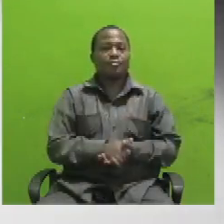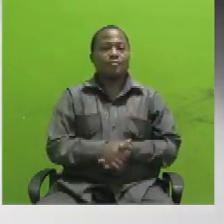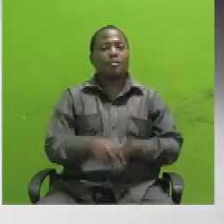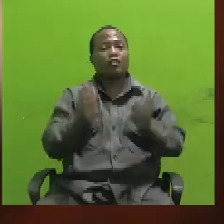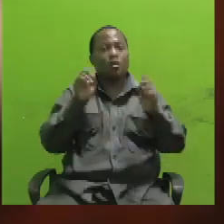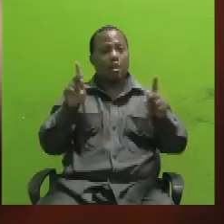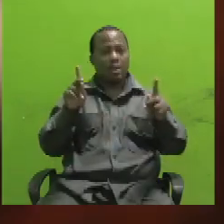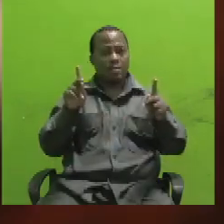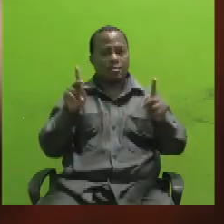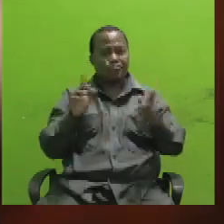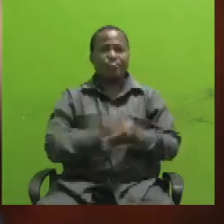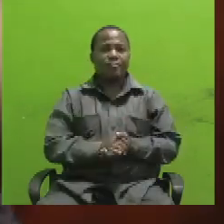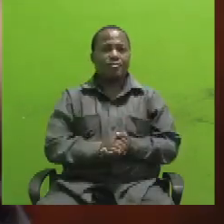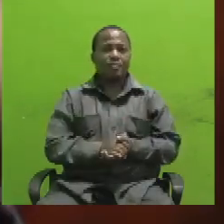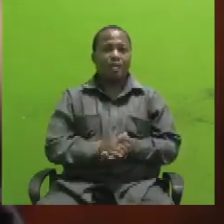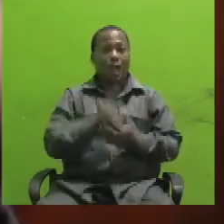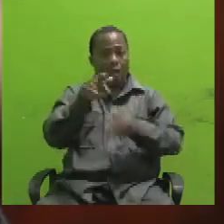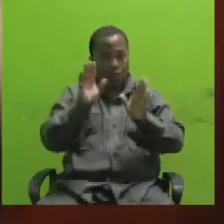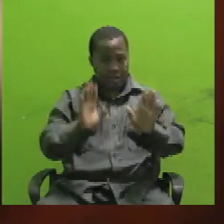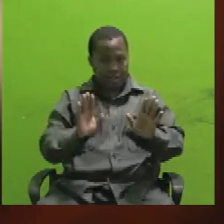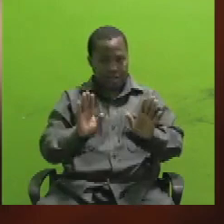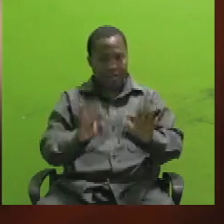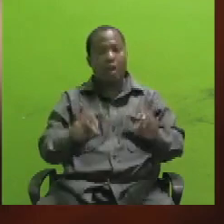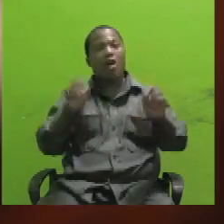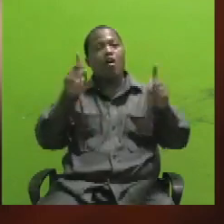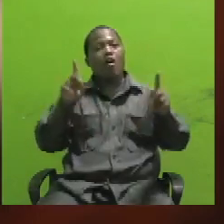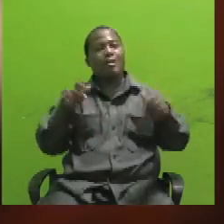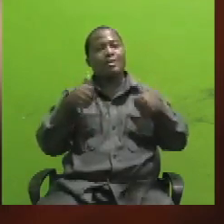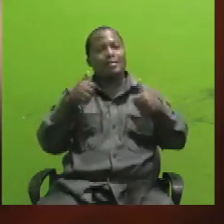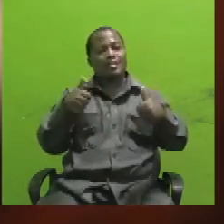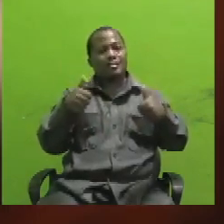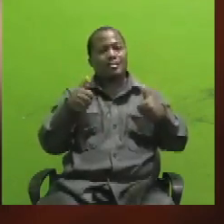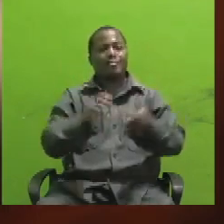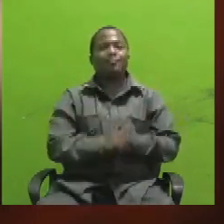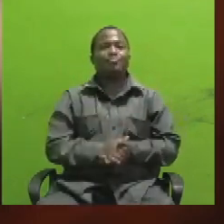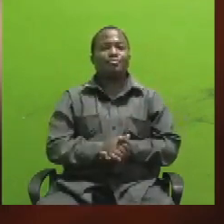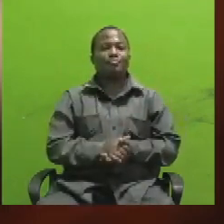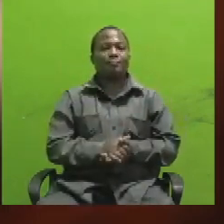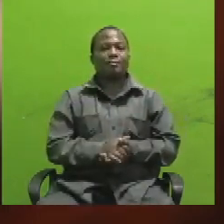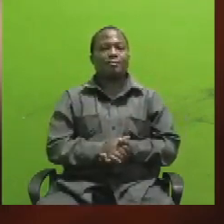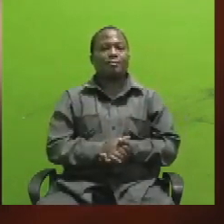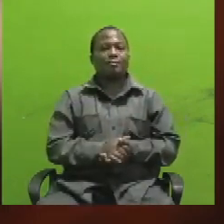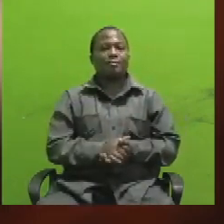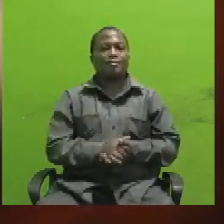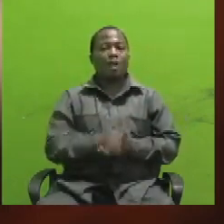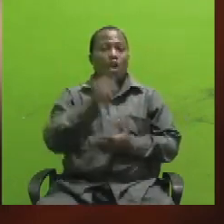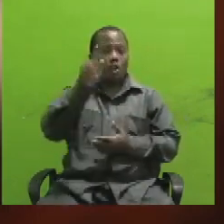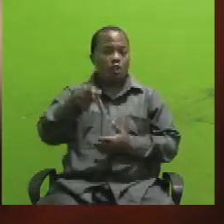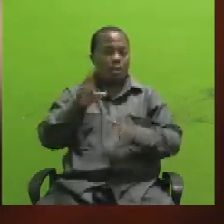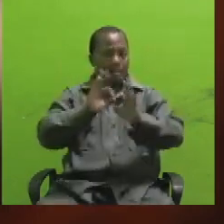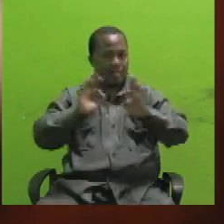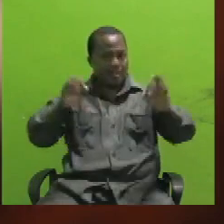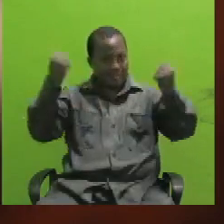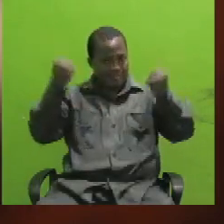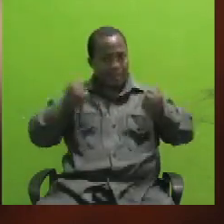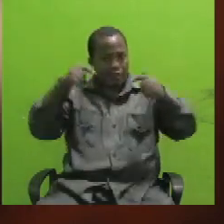Okay, we are back. Are you ready? Oh, fine. Smart learners. You are very smart. Seem that you are very smart